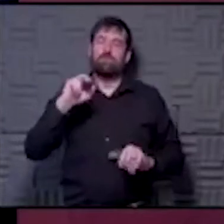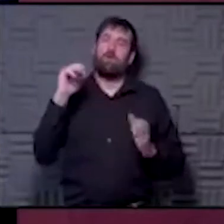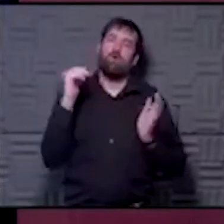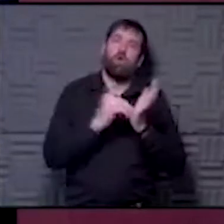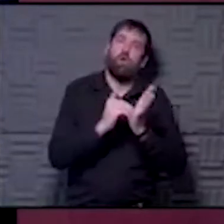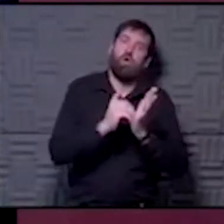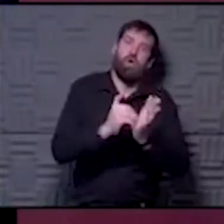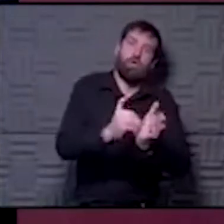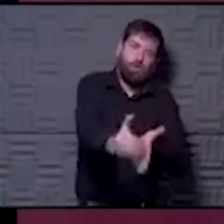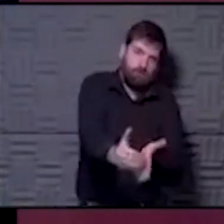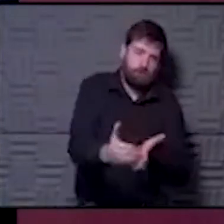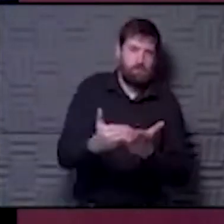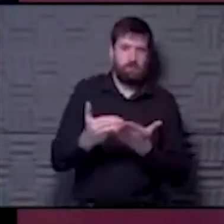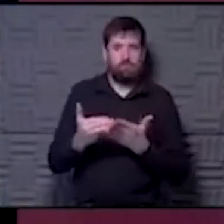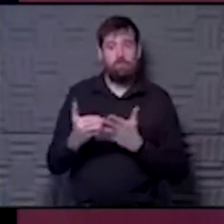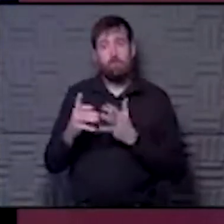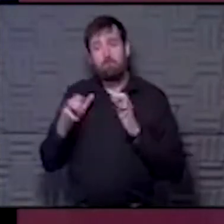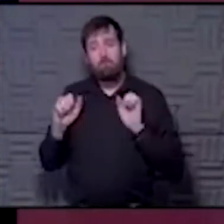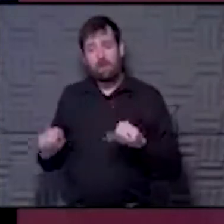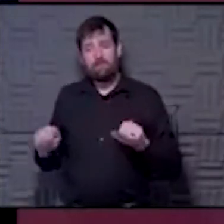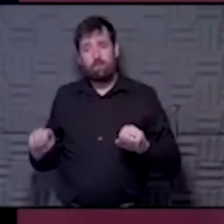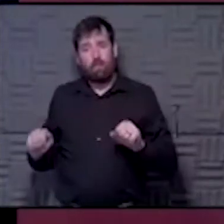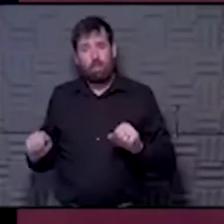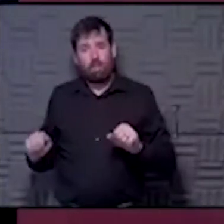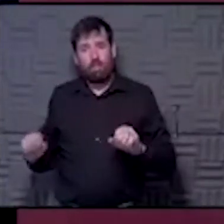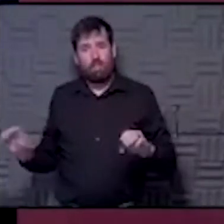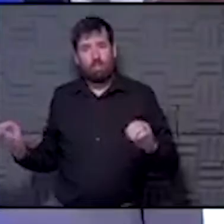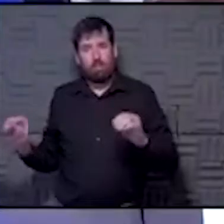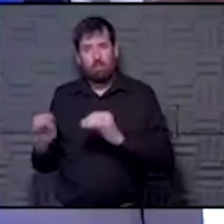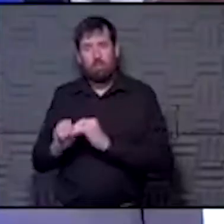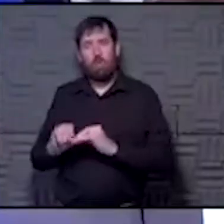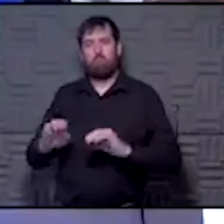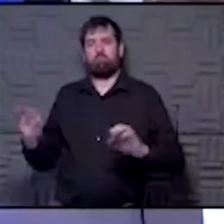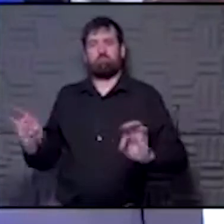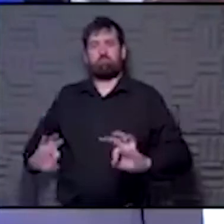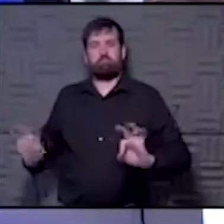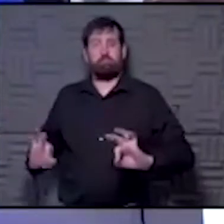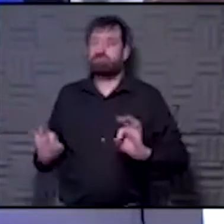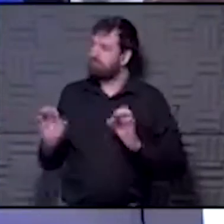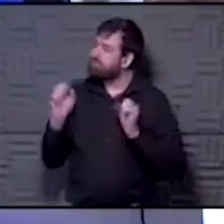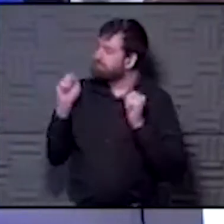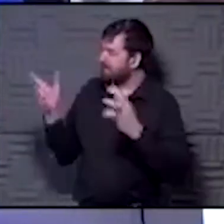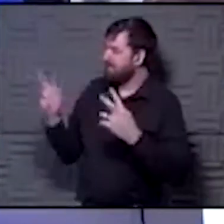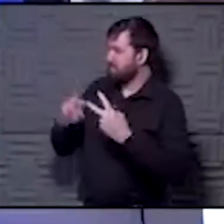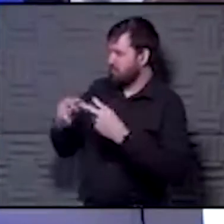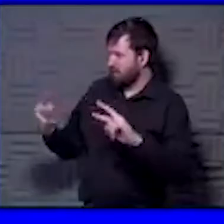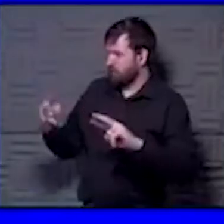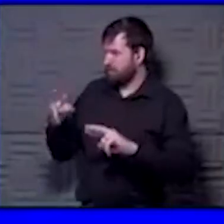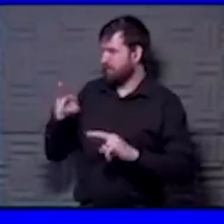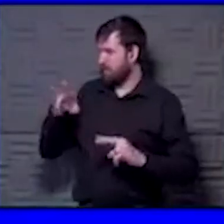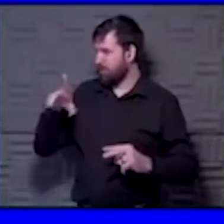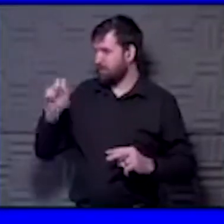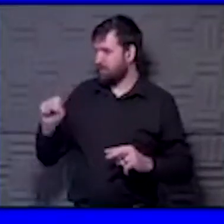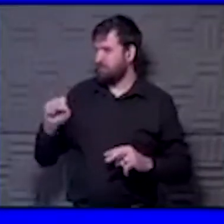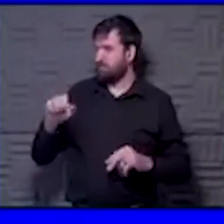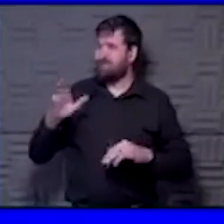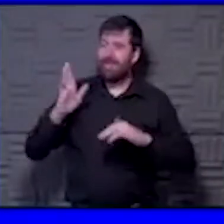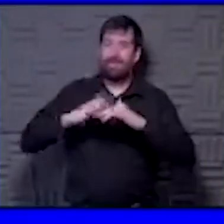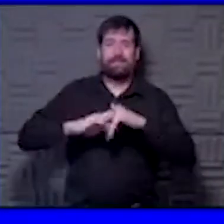make this SARS-CoV-2 a little dumber instead of a little smarter. Right. A lot of mutations we seem to think in viruses, 90% or